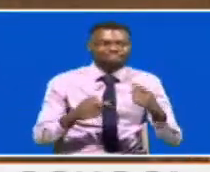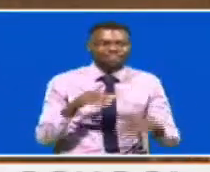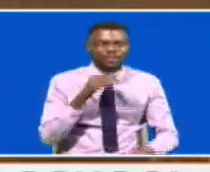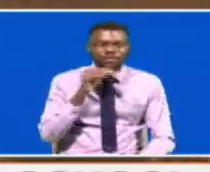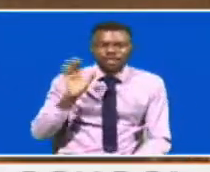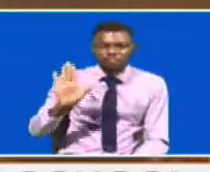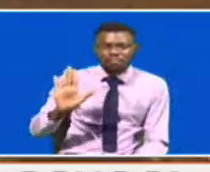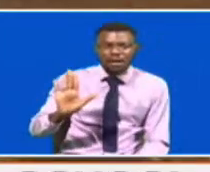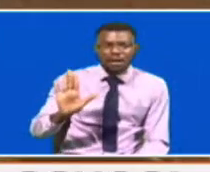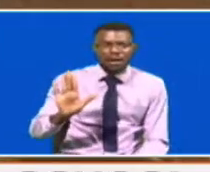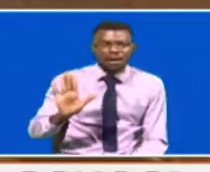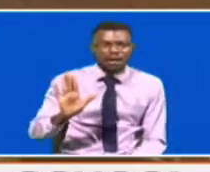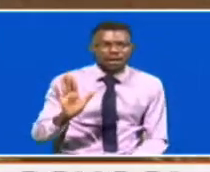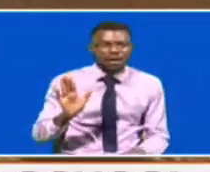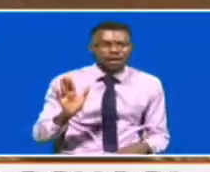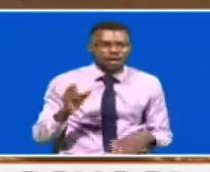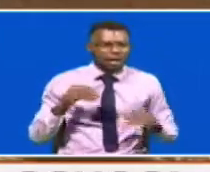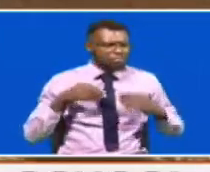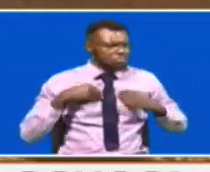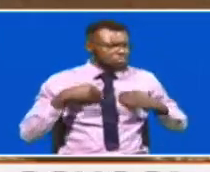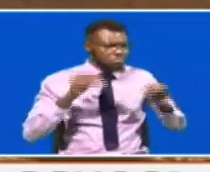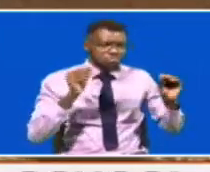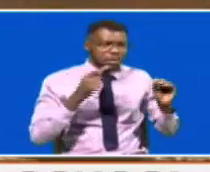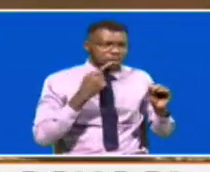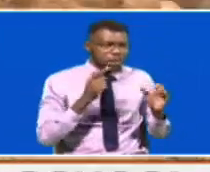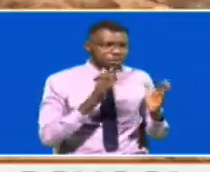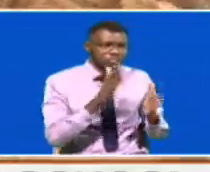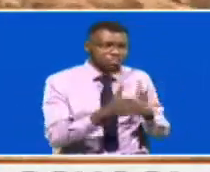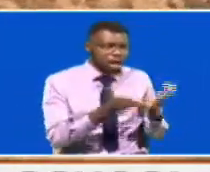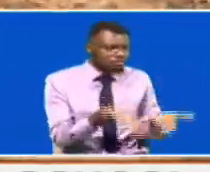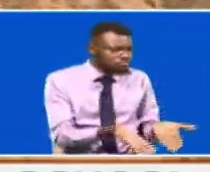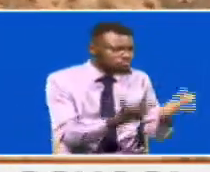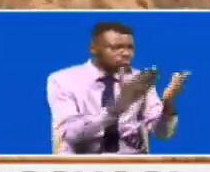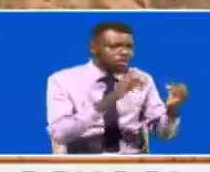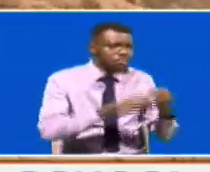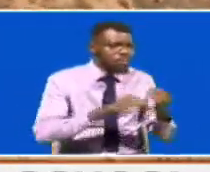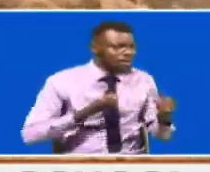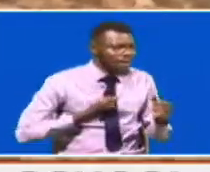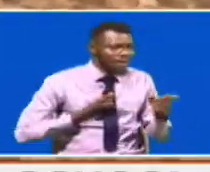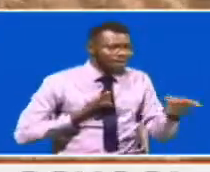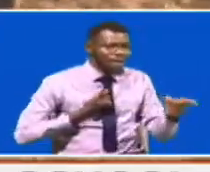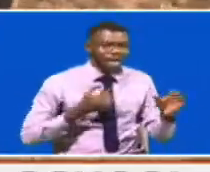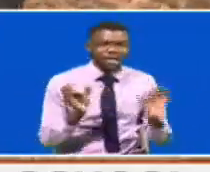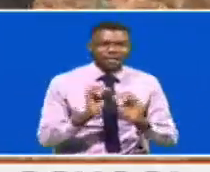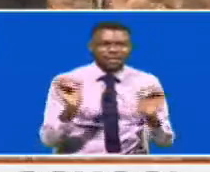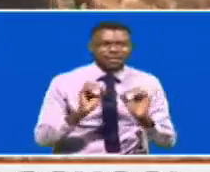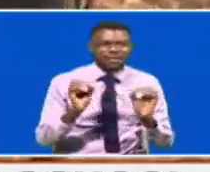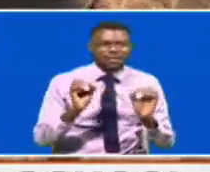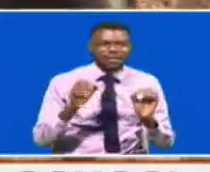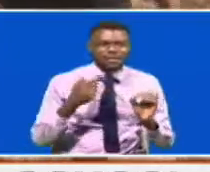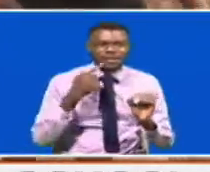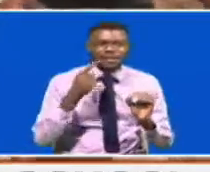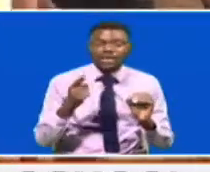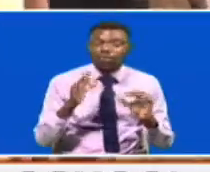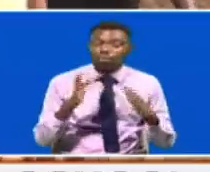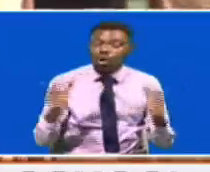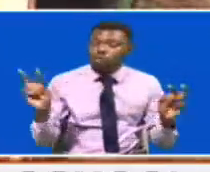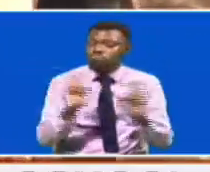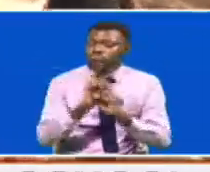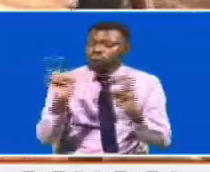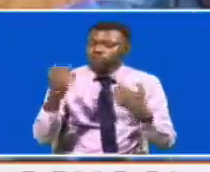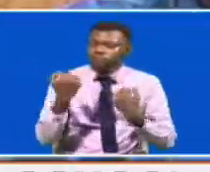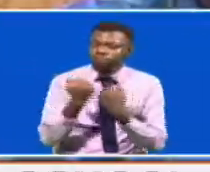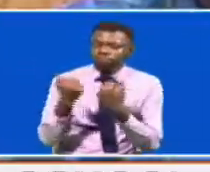Katana Kadenge denied claims that he was planning to marry her daughter off, saying he was still looking for scholarship for